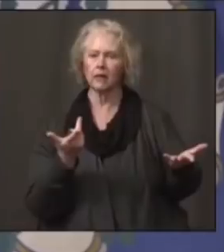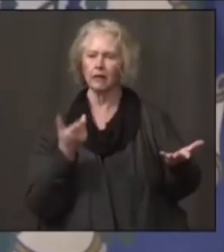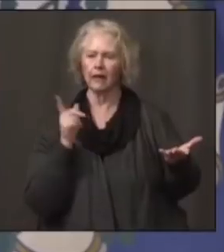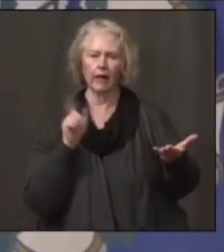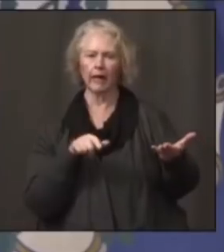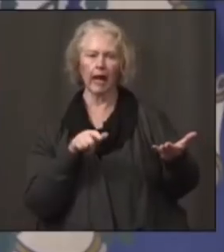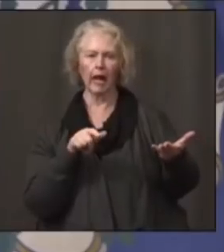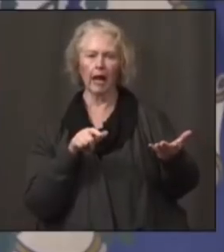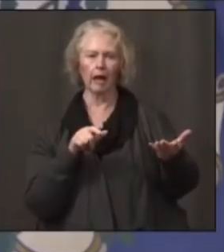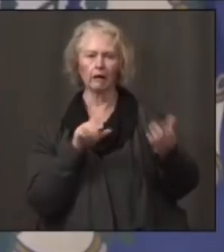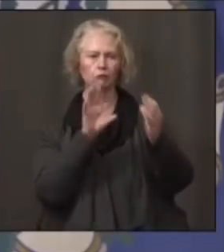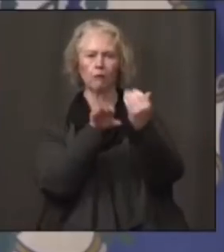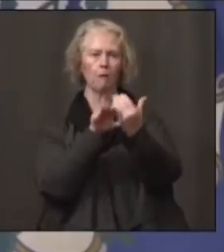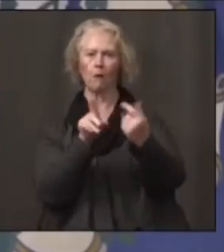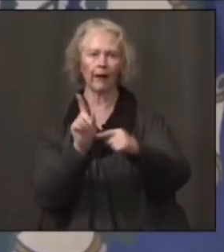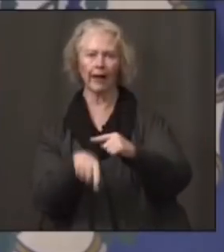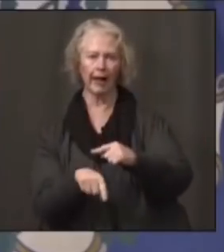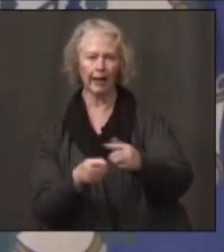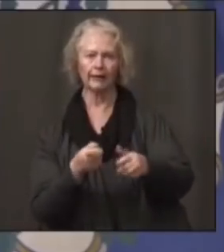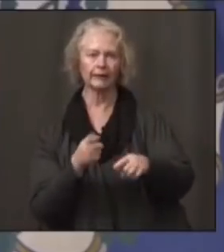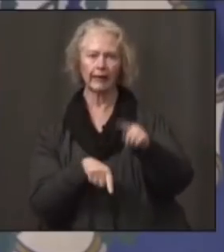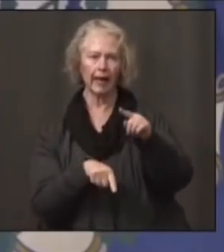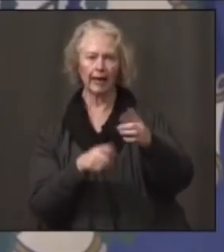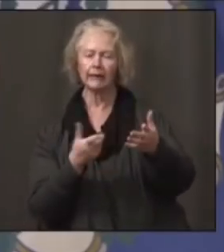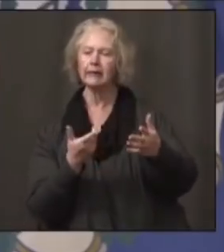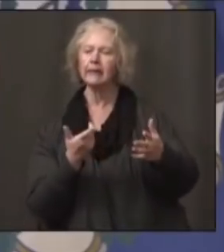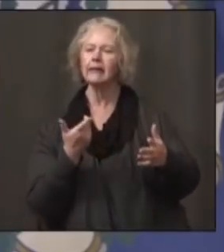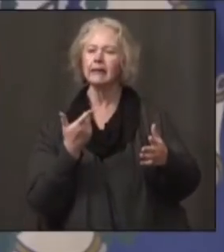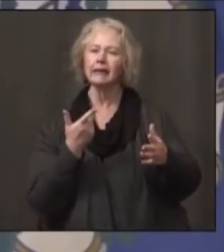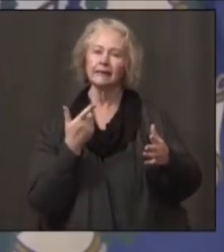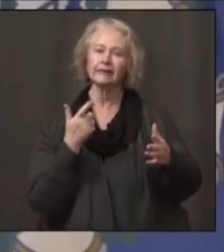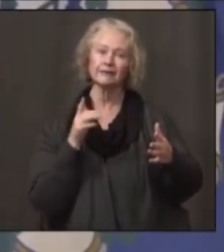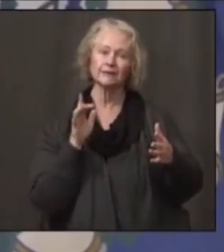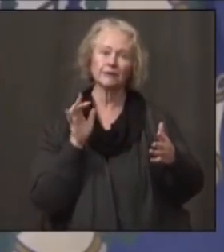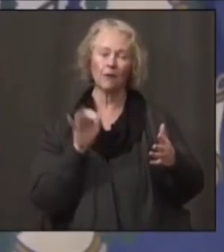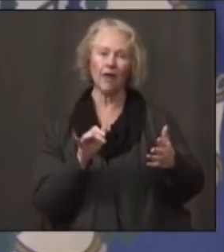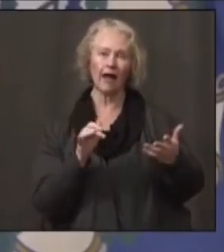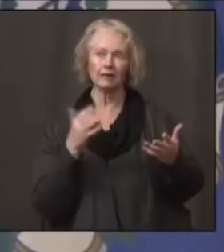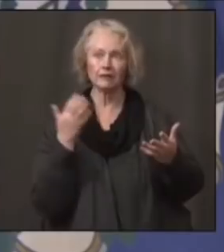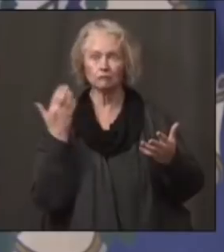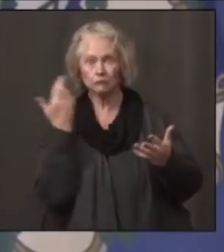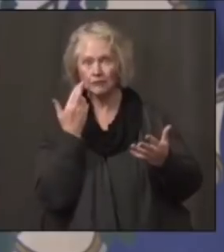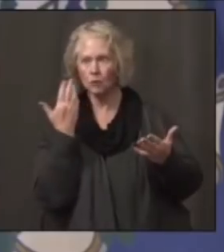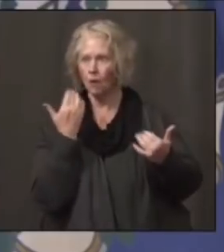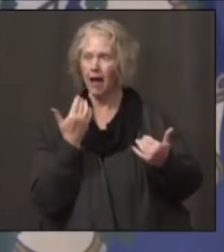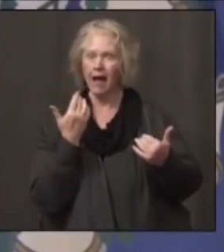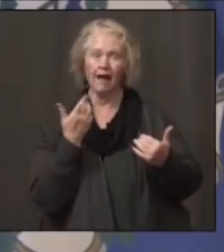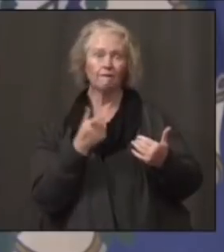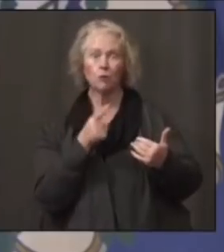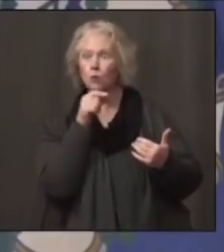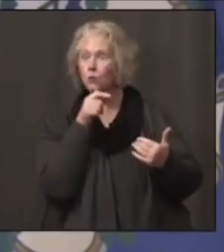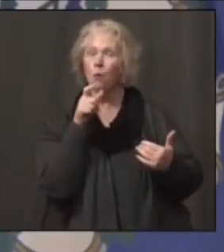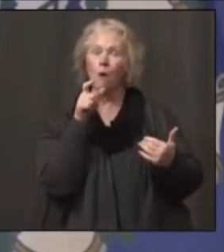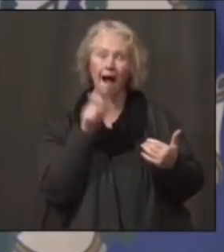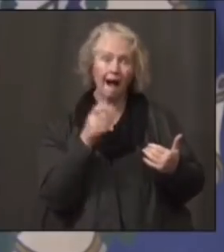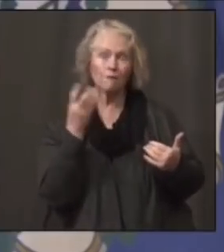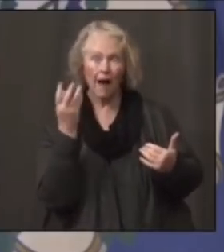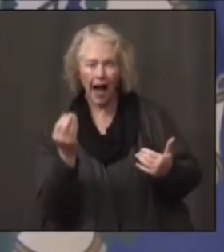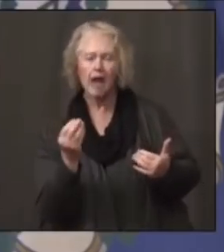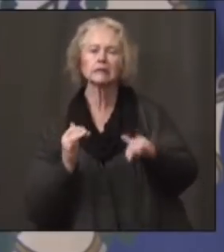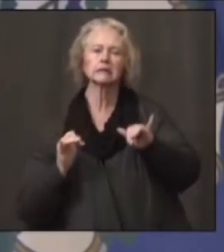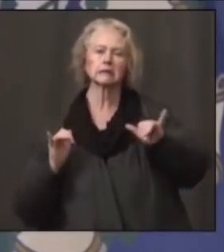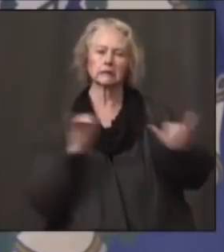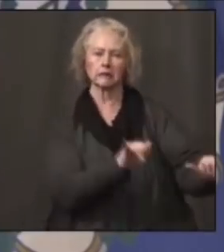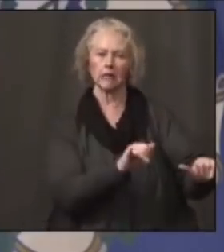remotely. That's reason number 5, that you've got to make sure if you don't have to be on the road, do not be on the road.